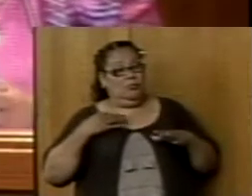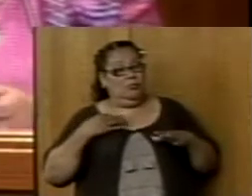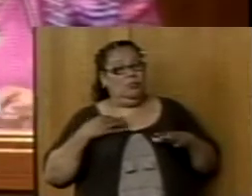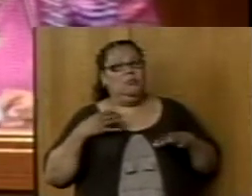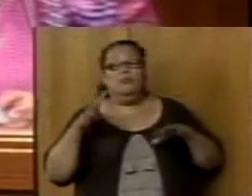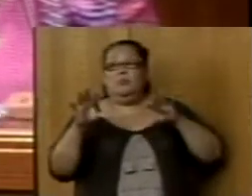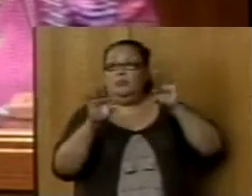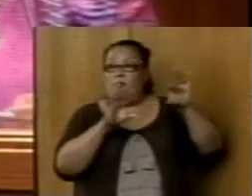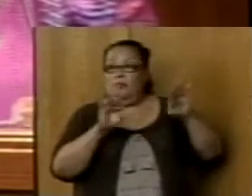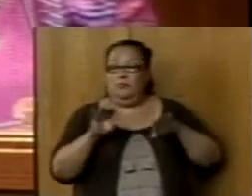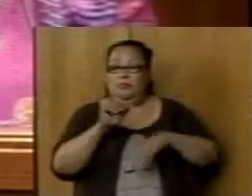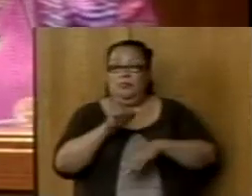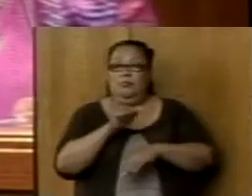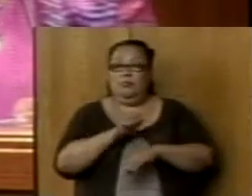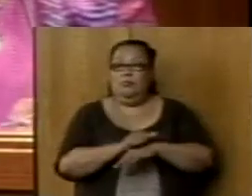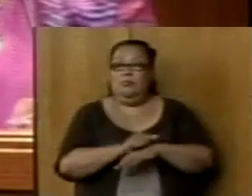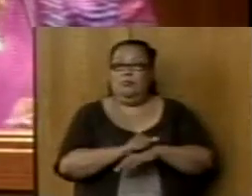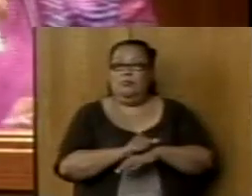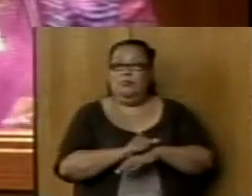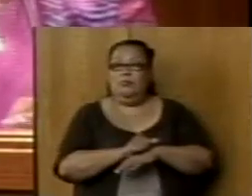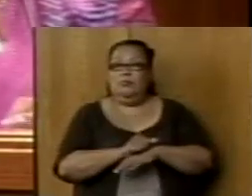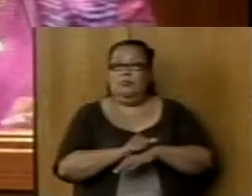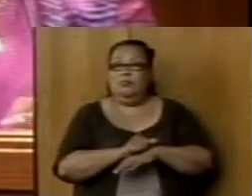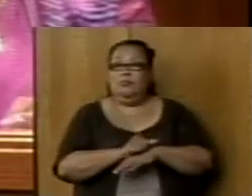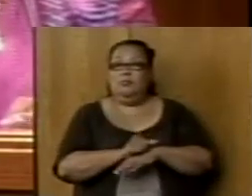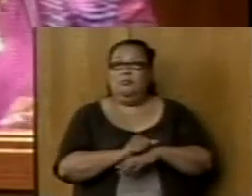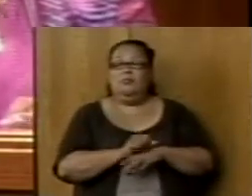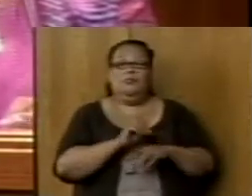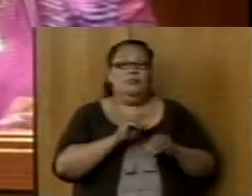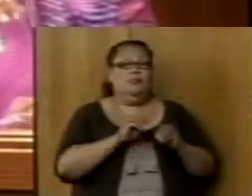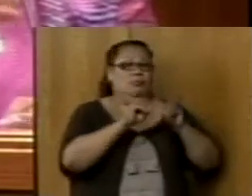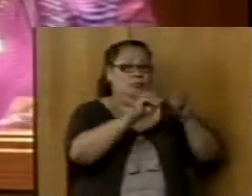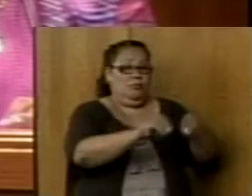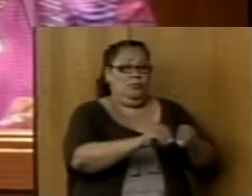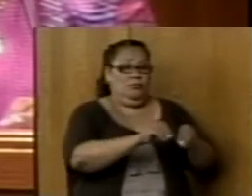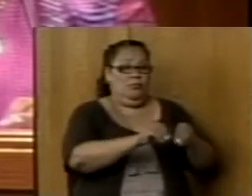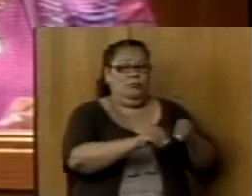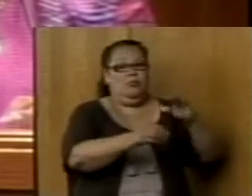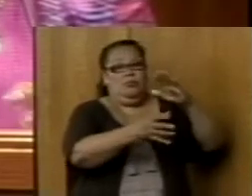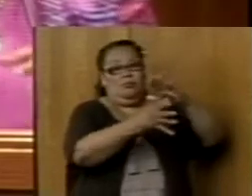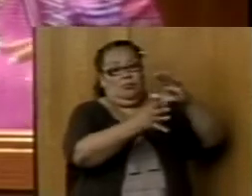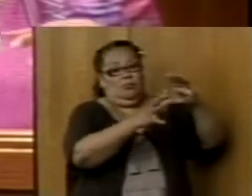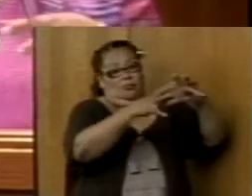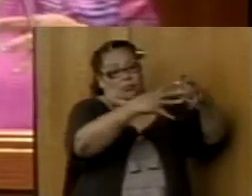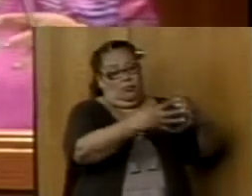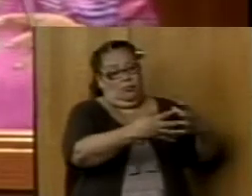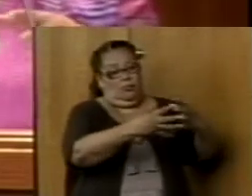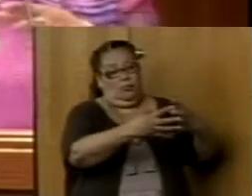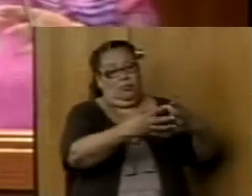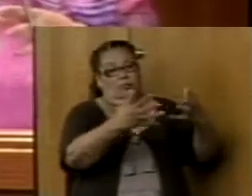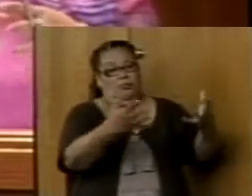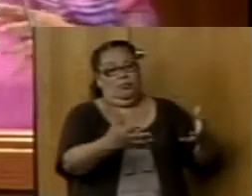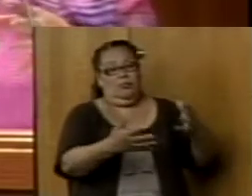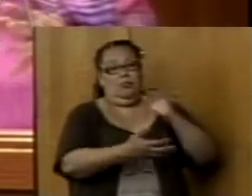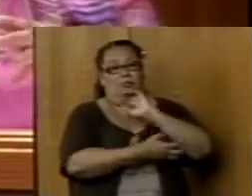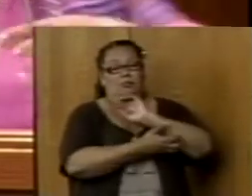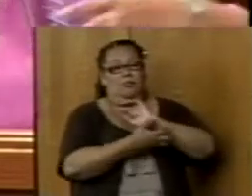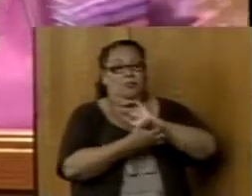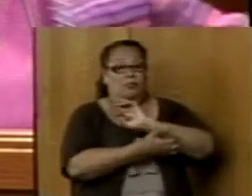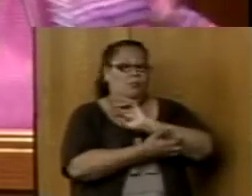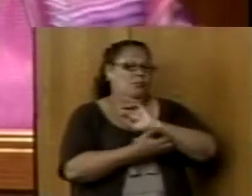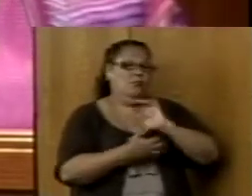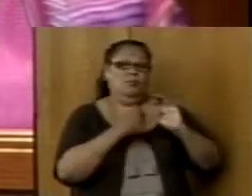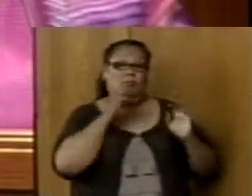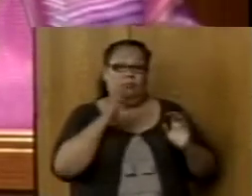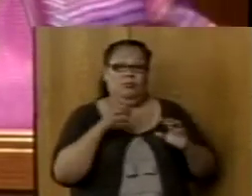can pick their assignments, but you're going to place them in a particular cluster, and the seniority applies for the cluster. And let's say not